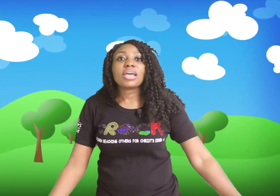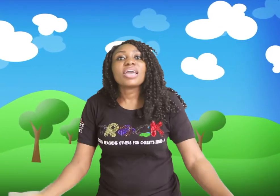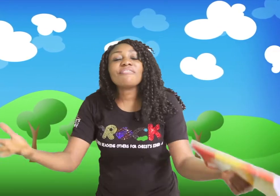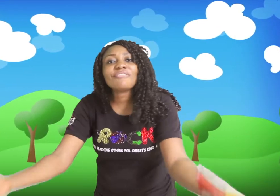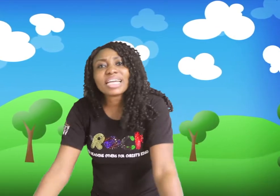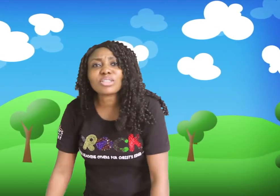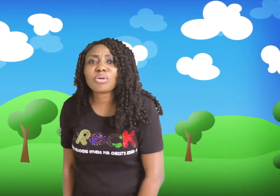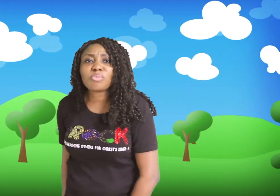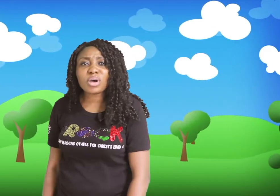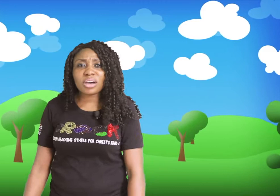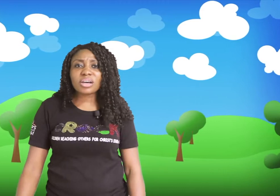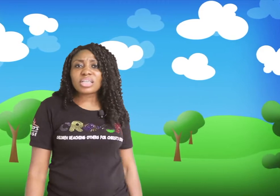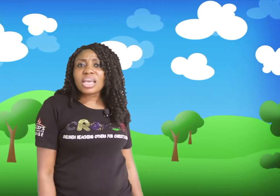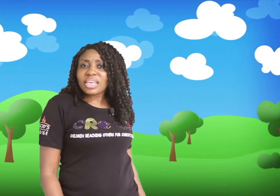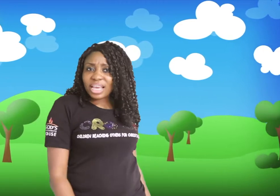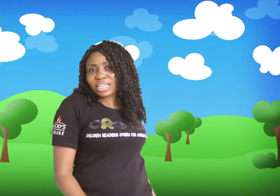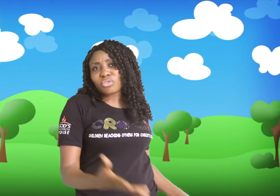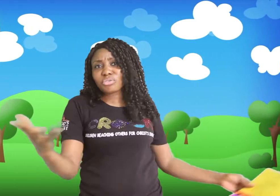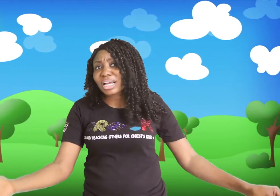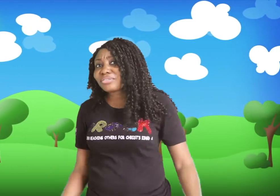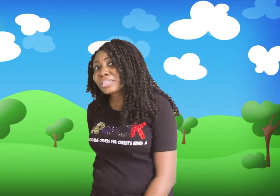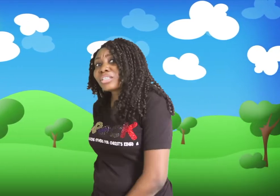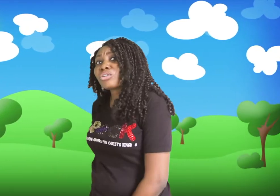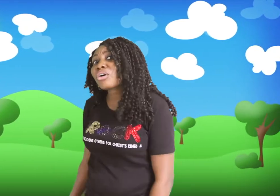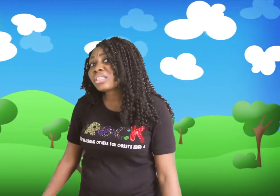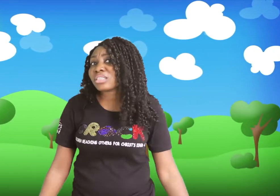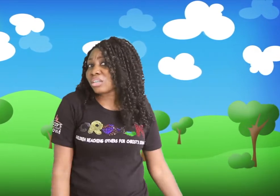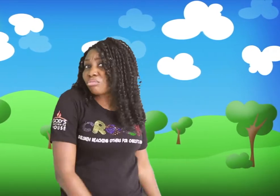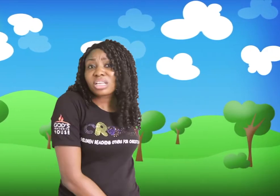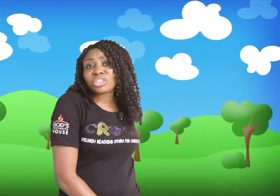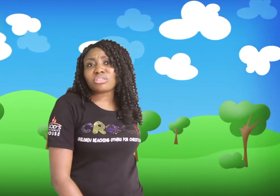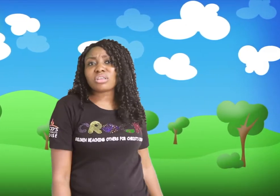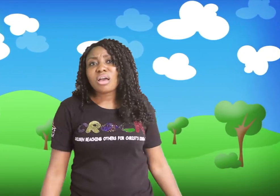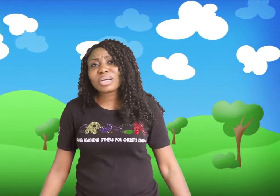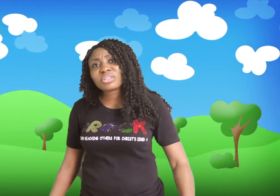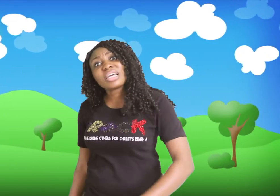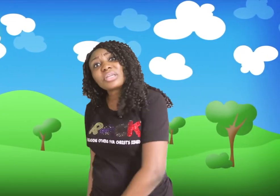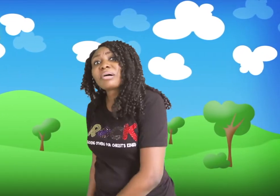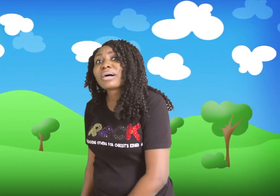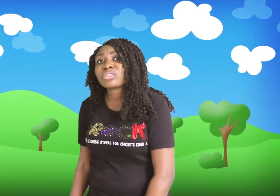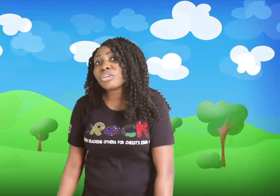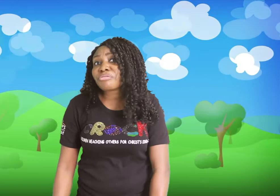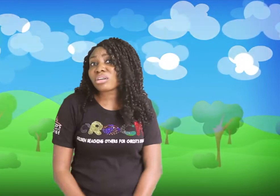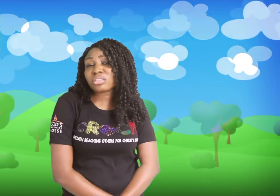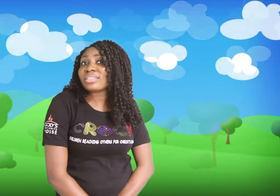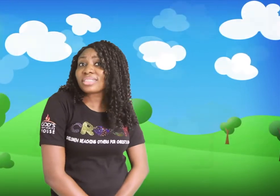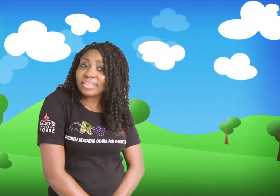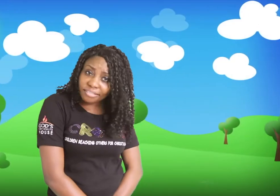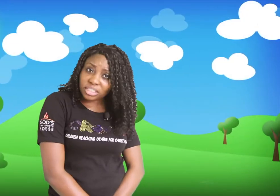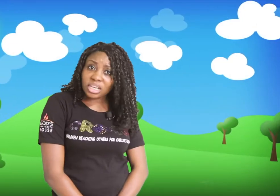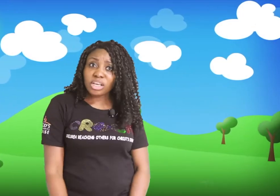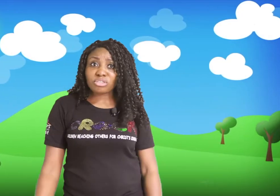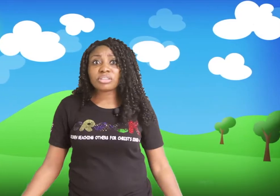right? Invite someone. Yes, I know you guys visit your cousins and your relations. Why not tell them about cROCK